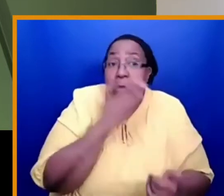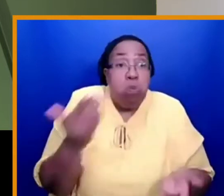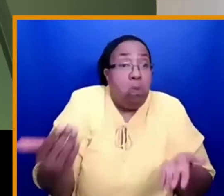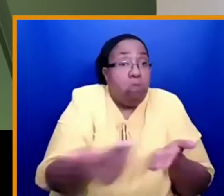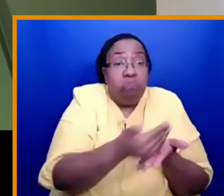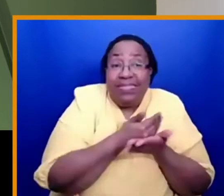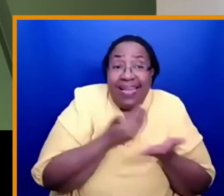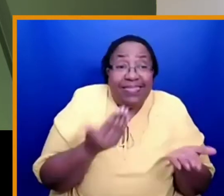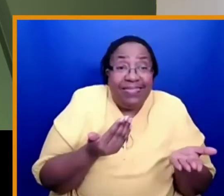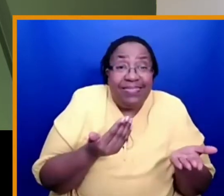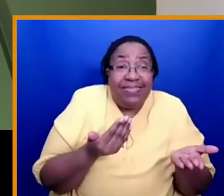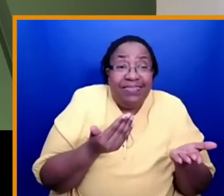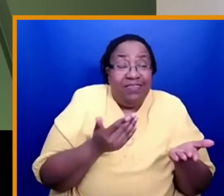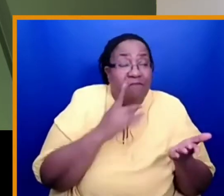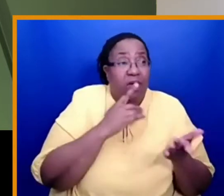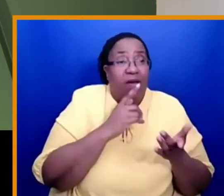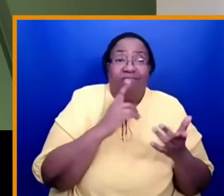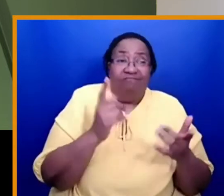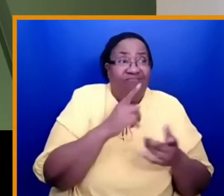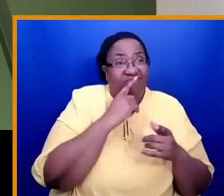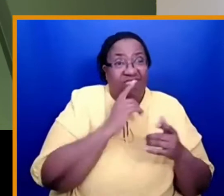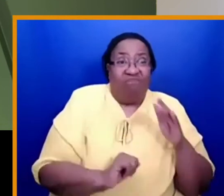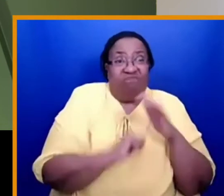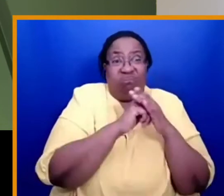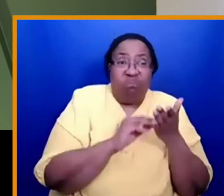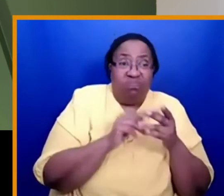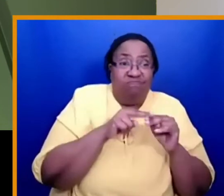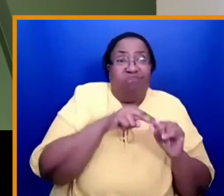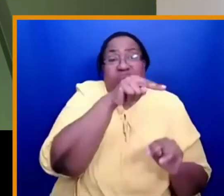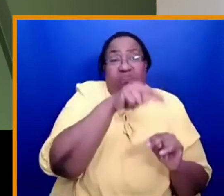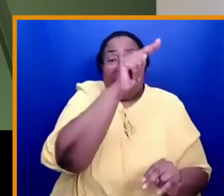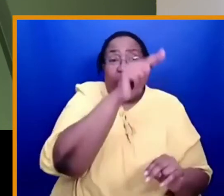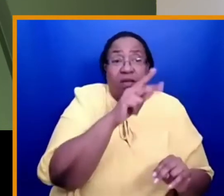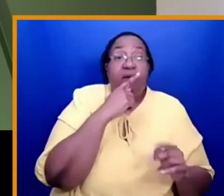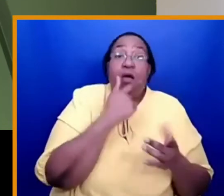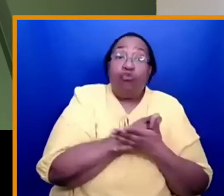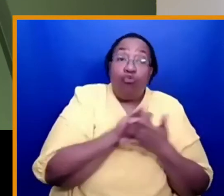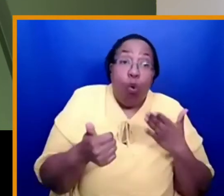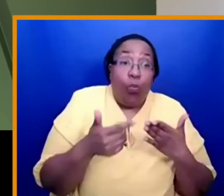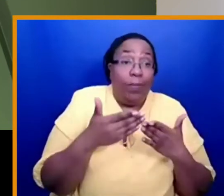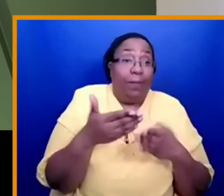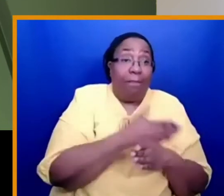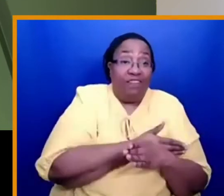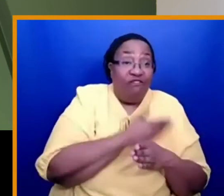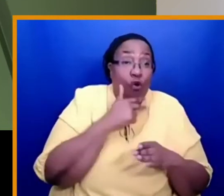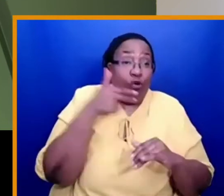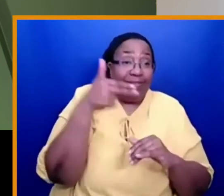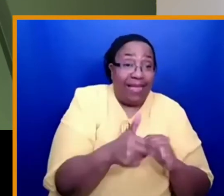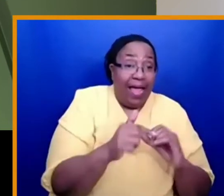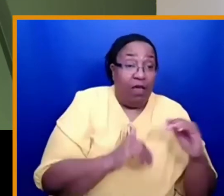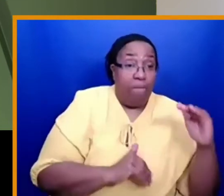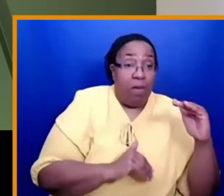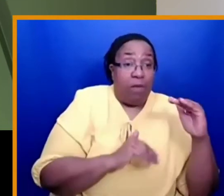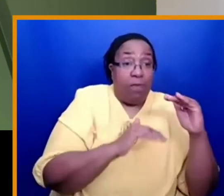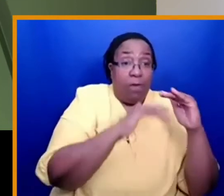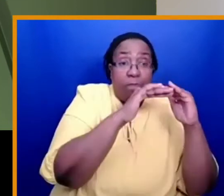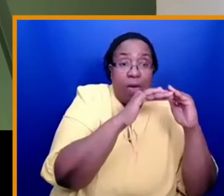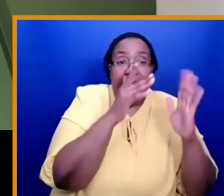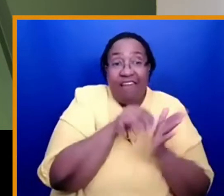same way. They also have to pay huge amounts up front to fill their tank up. And right now, we're even seeing shortages and